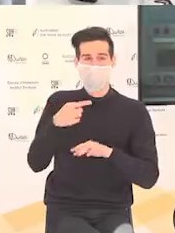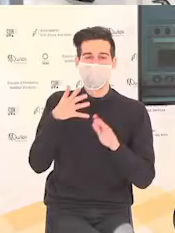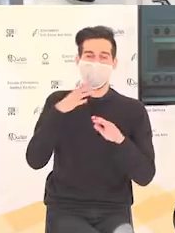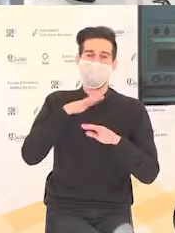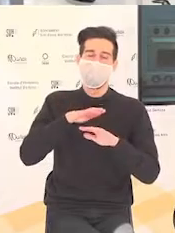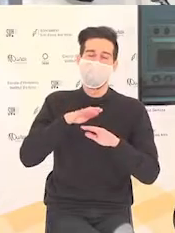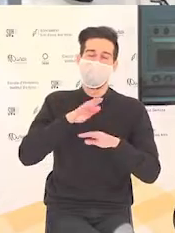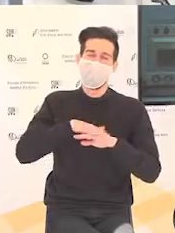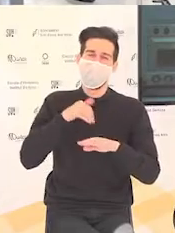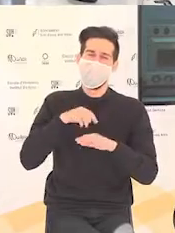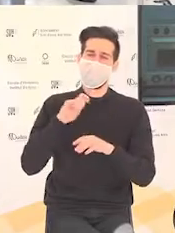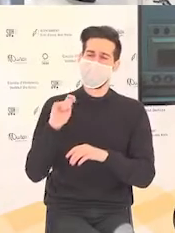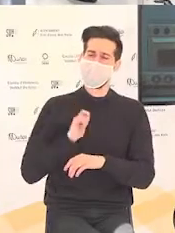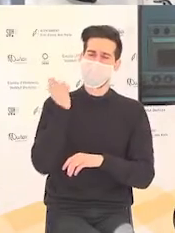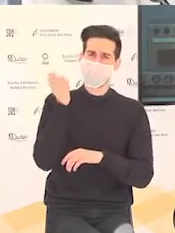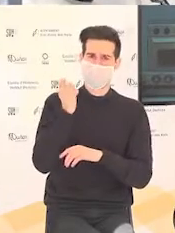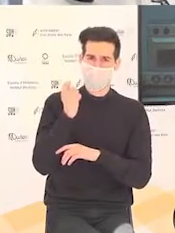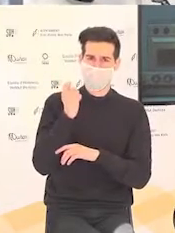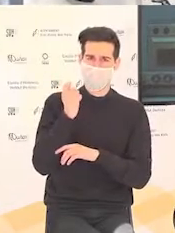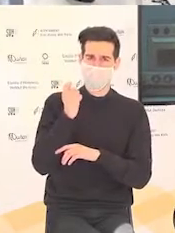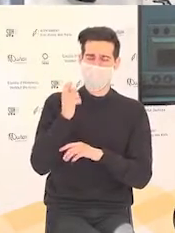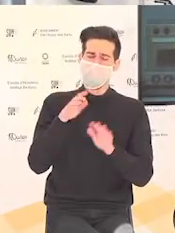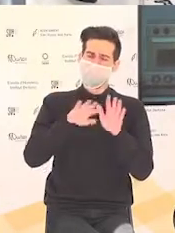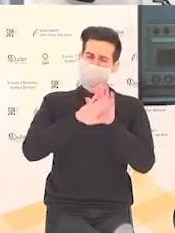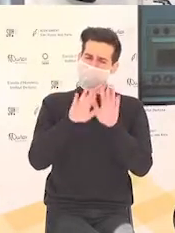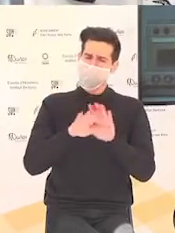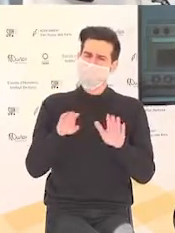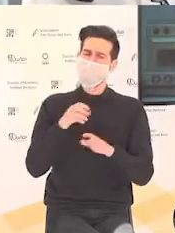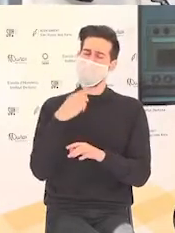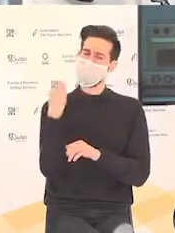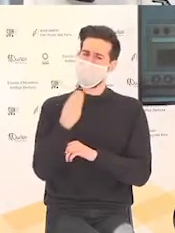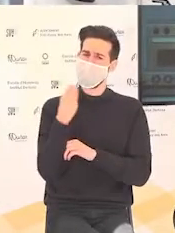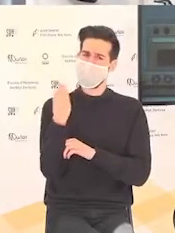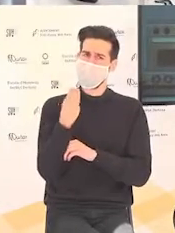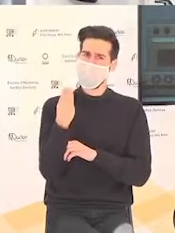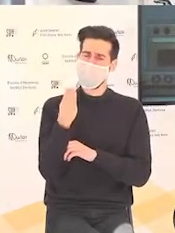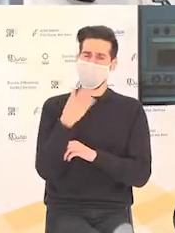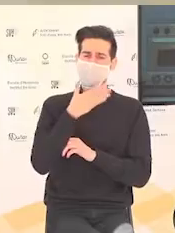simplemente para conseguir un acabado pues que luzca mejor.